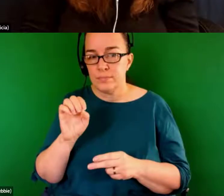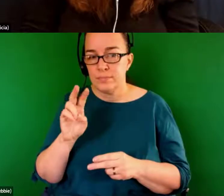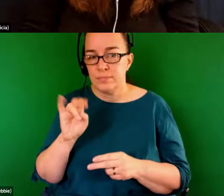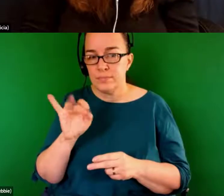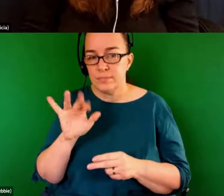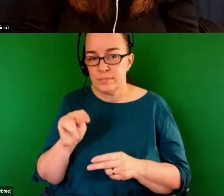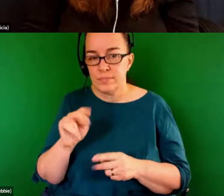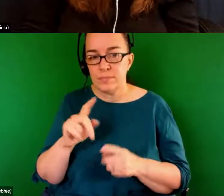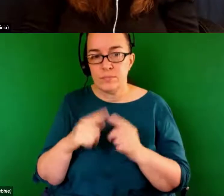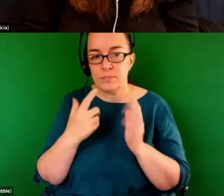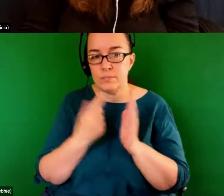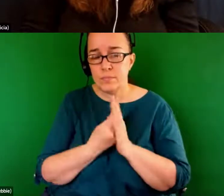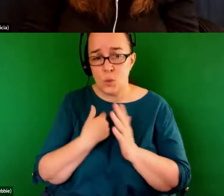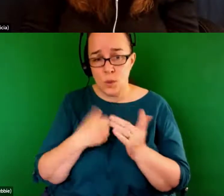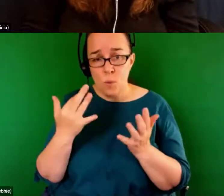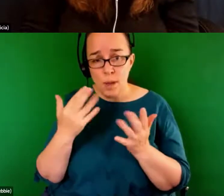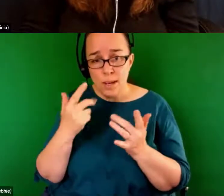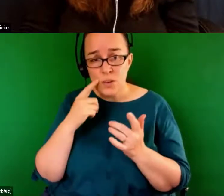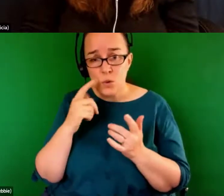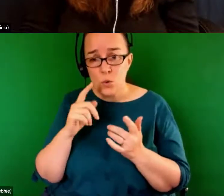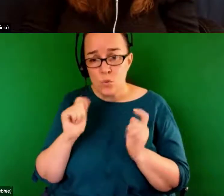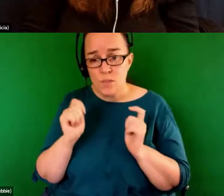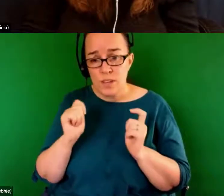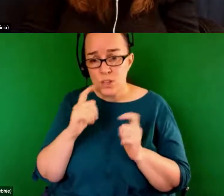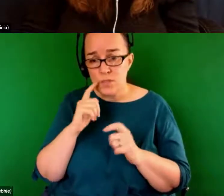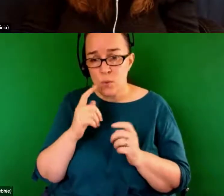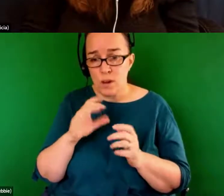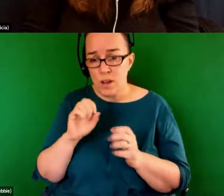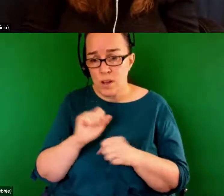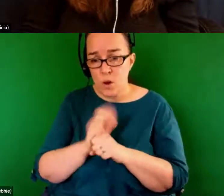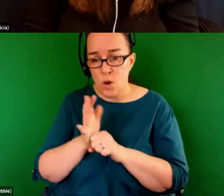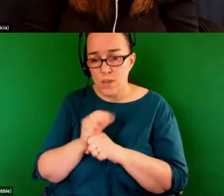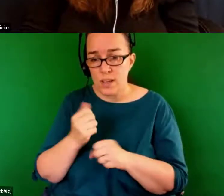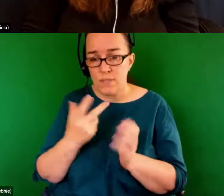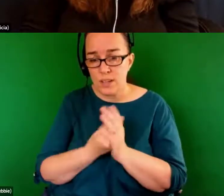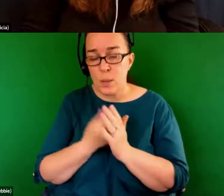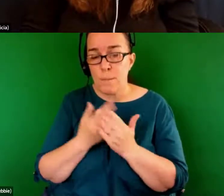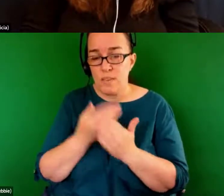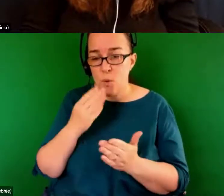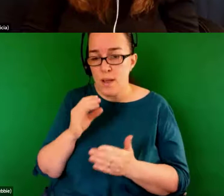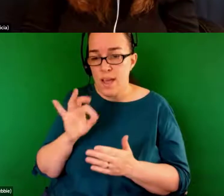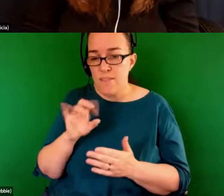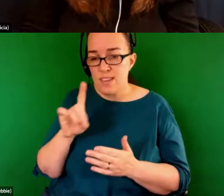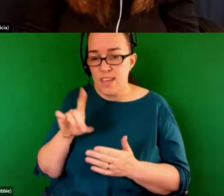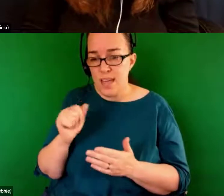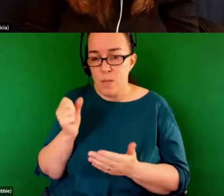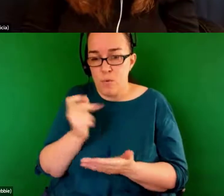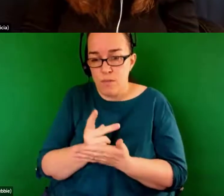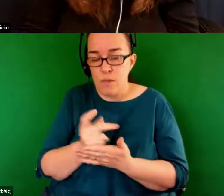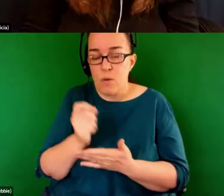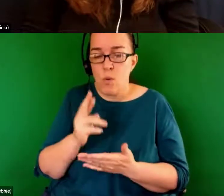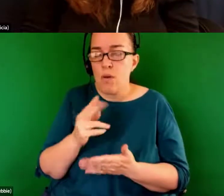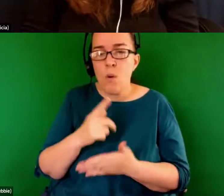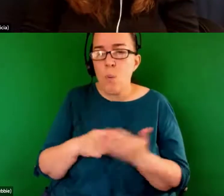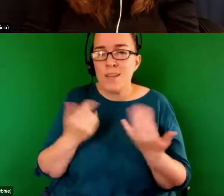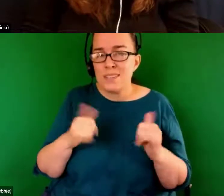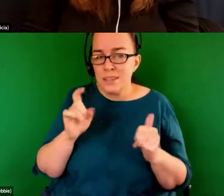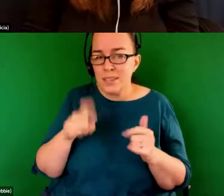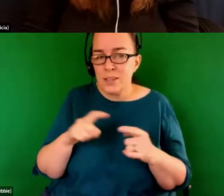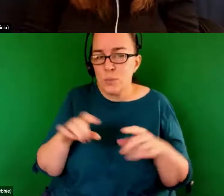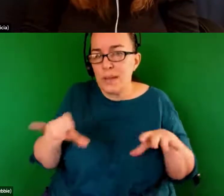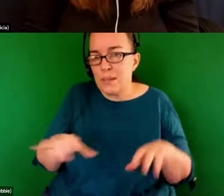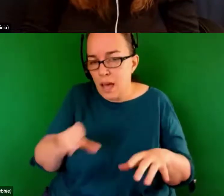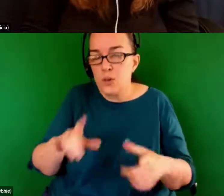we waiting on revisions to the COVID-19 vaccine before FDA approval? Or what still needs to be done